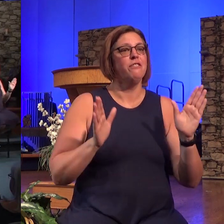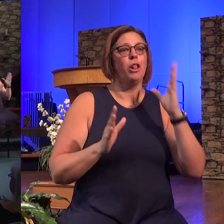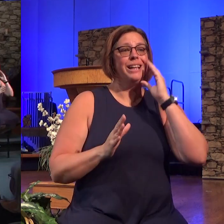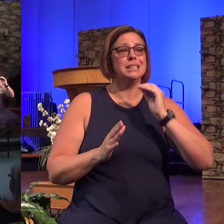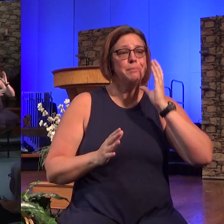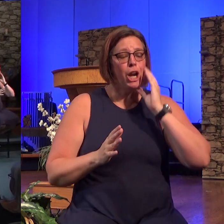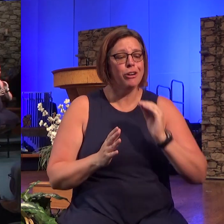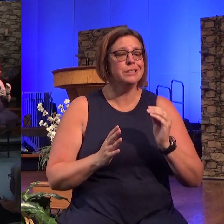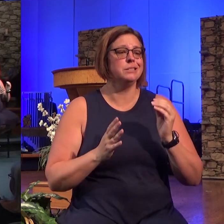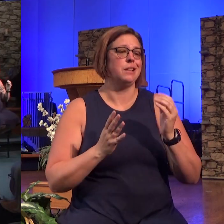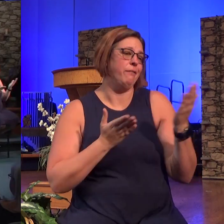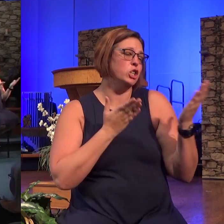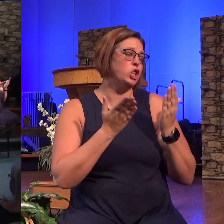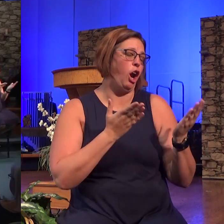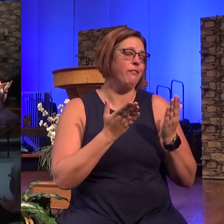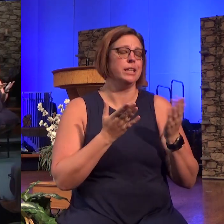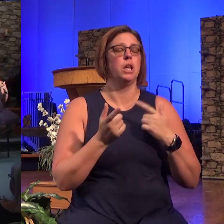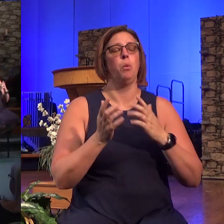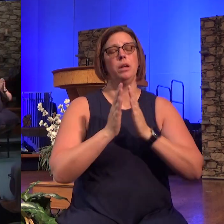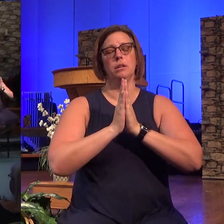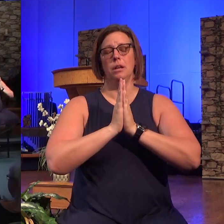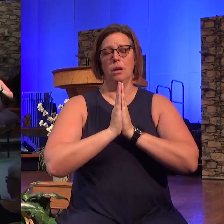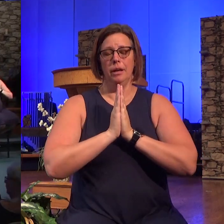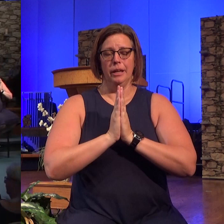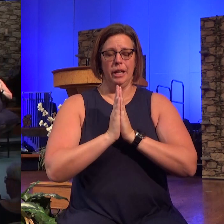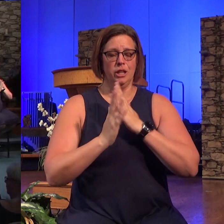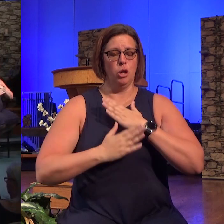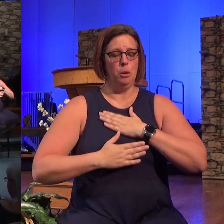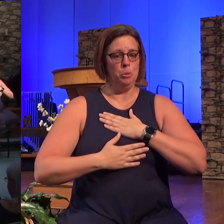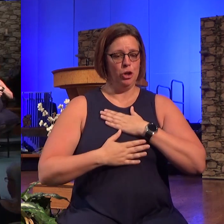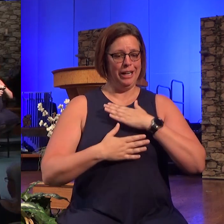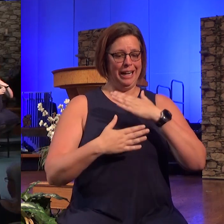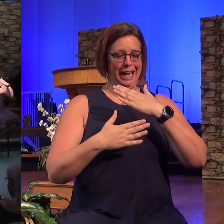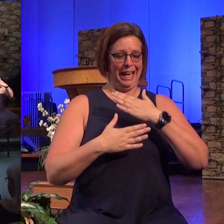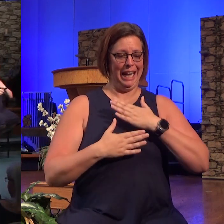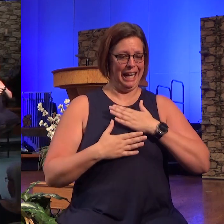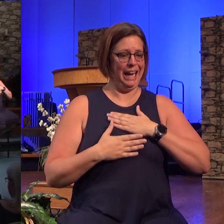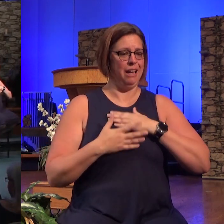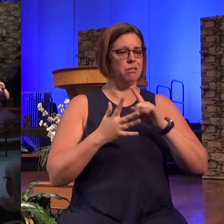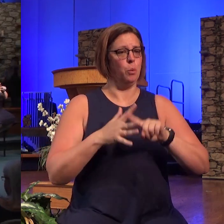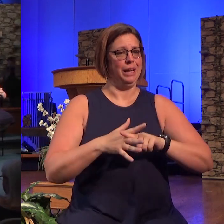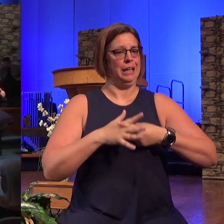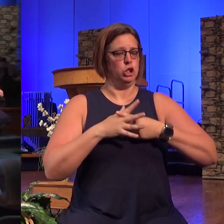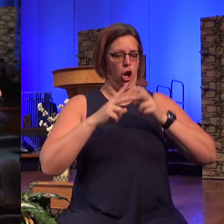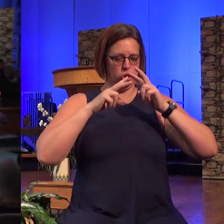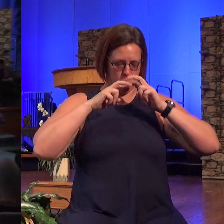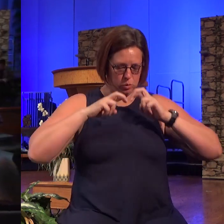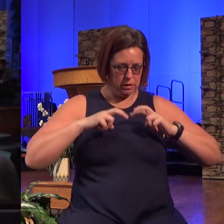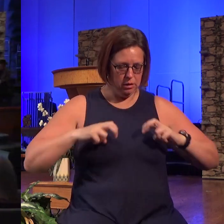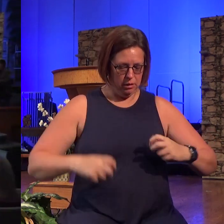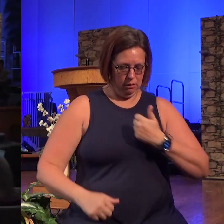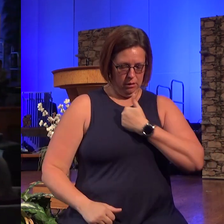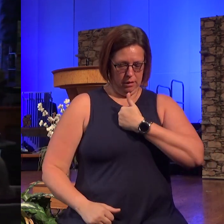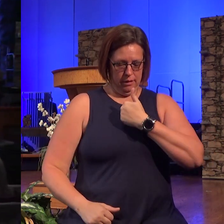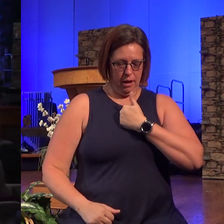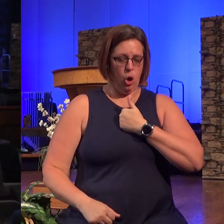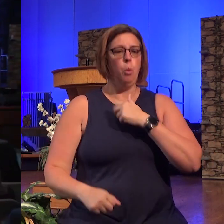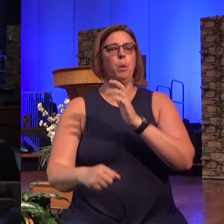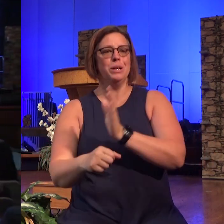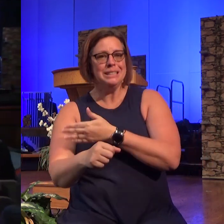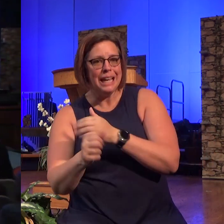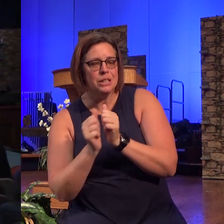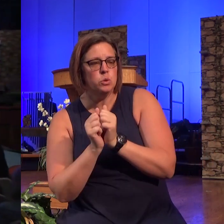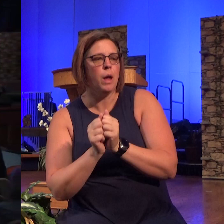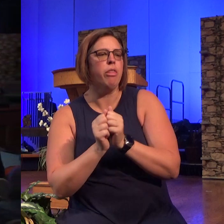into prayerfulness. I invite us to just take a deep breath, to go within. We're going to sing together. We're going to have a little silence